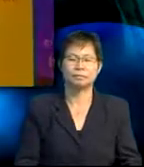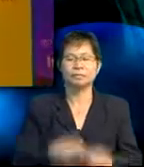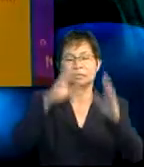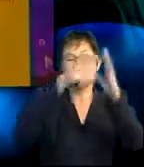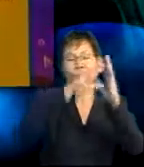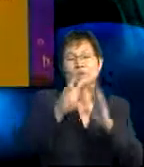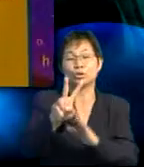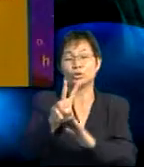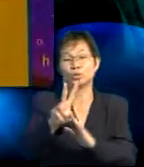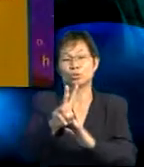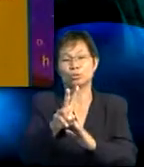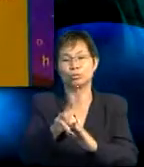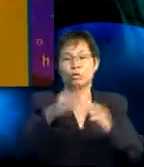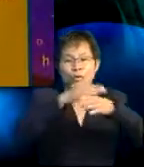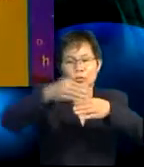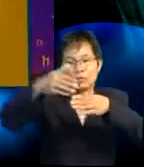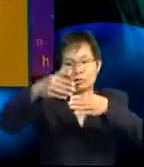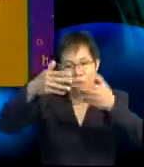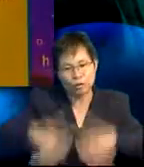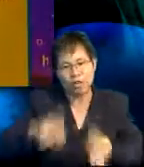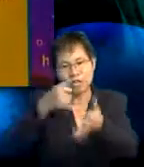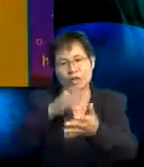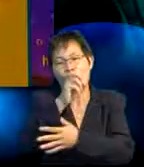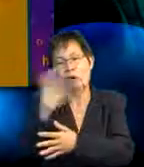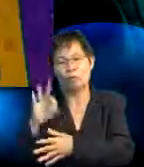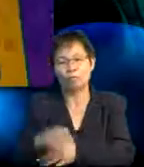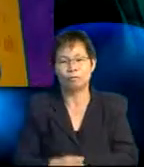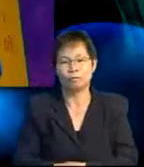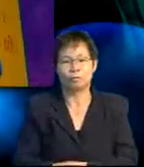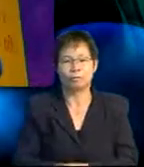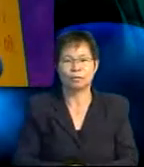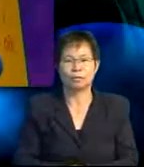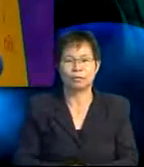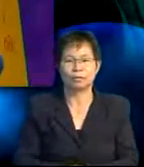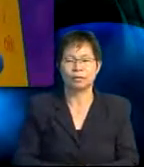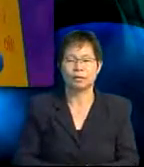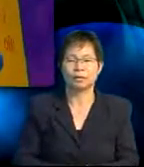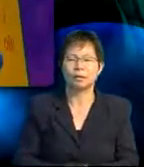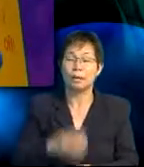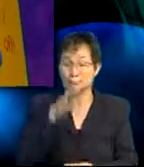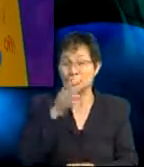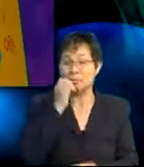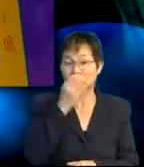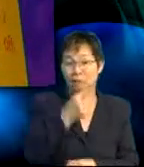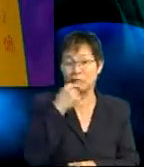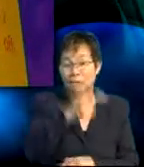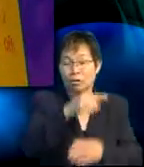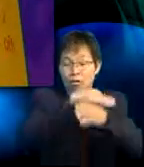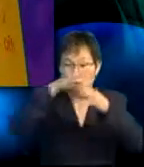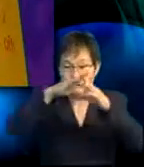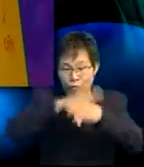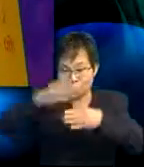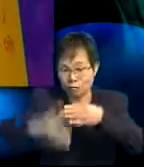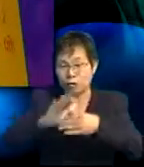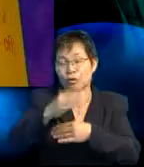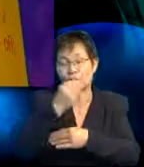Chapter 2, Finish It Off. Does your mum tell you to finish off your food? Finish it off,